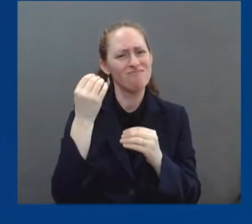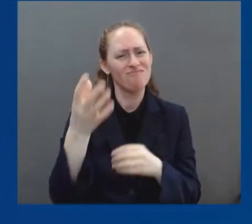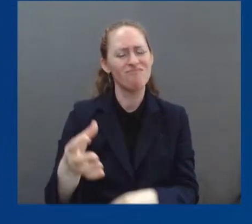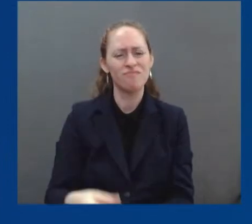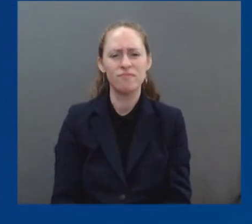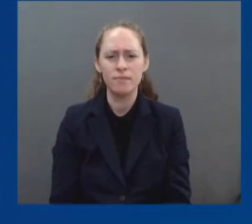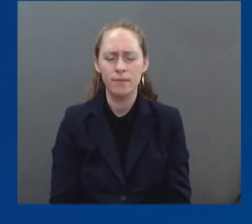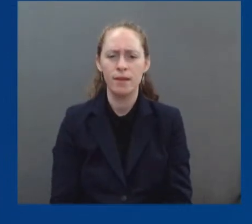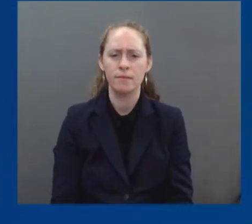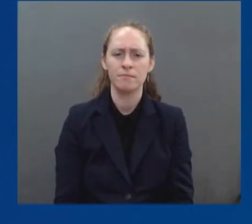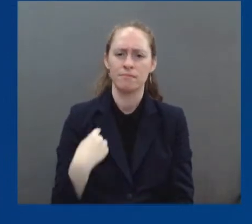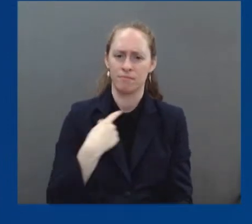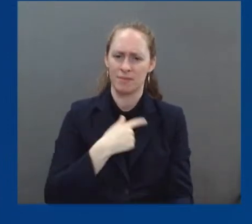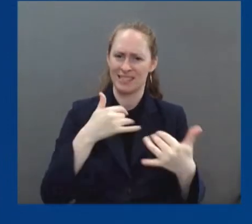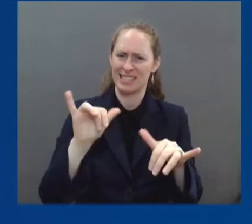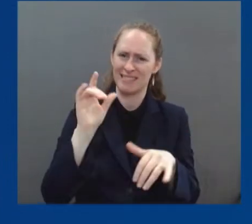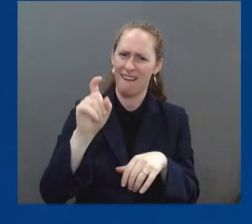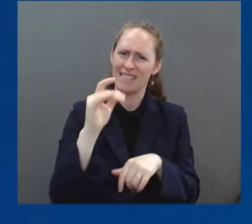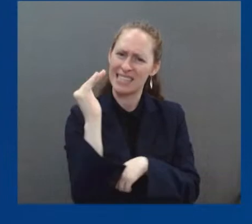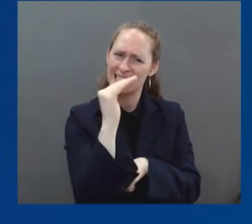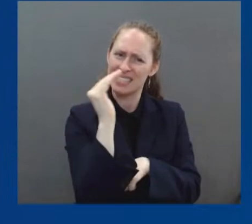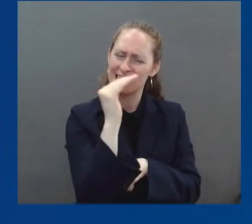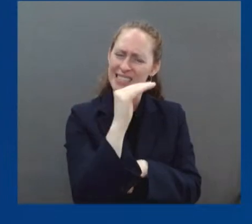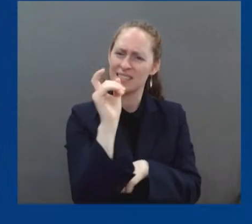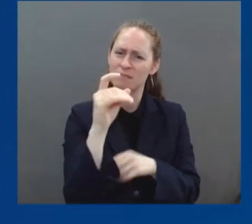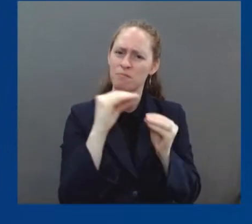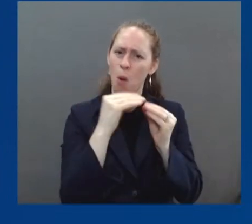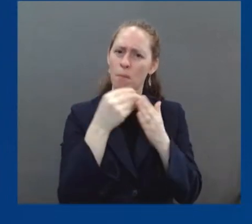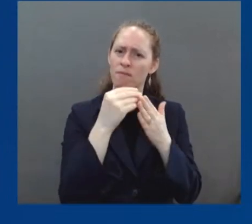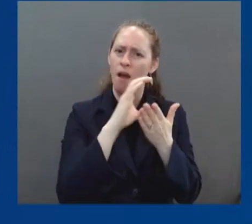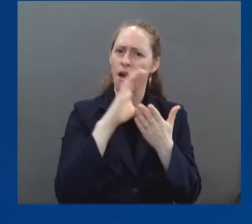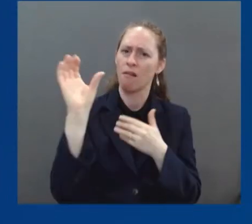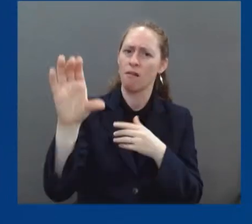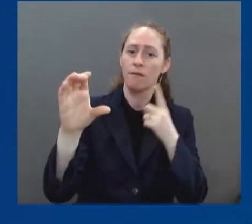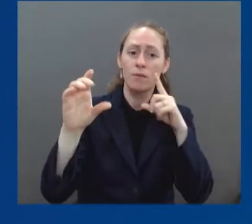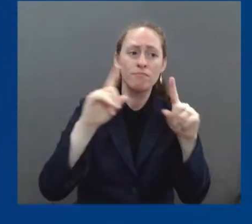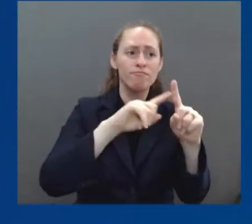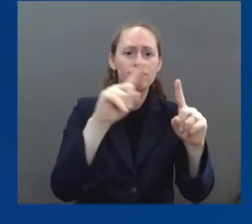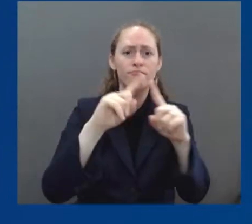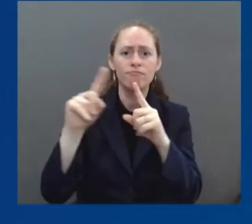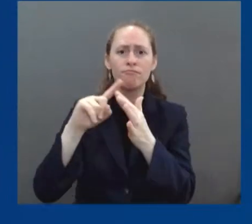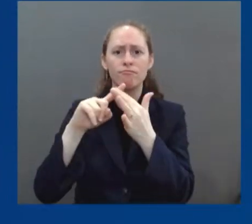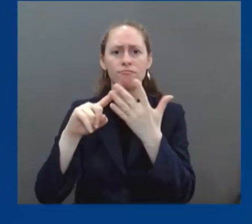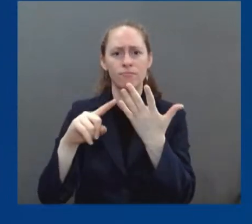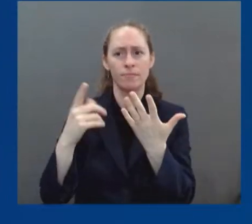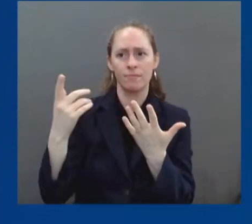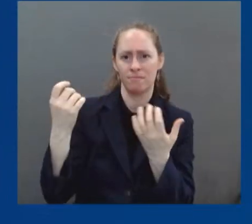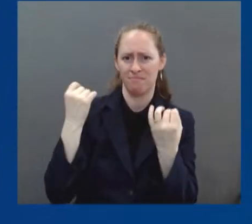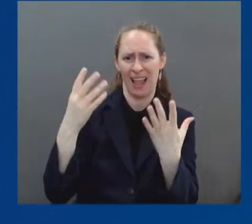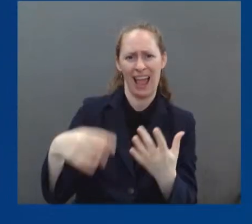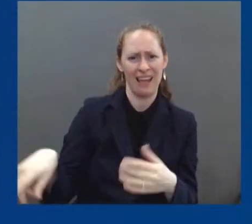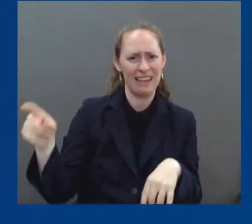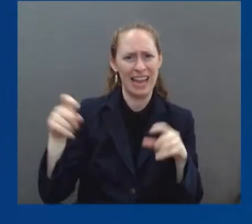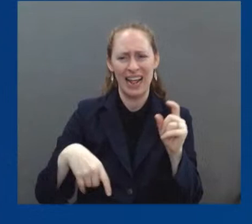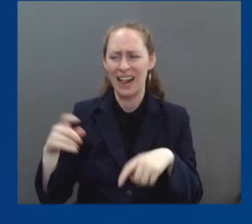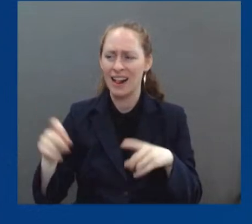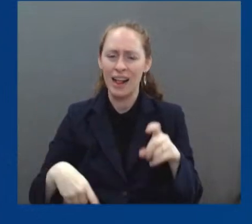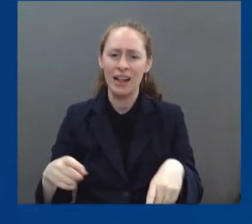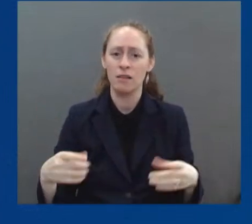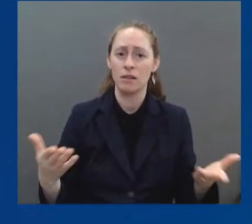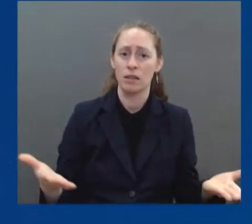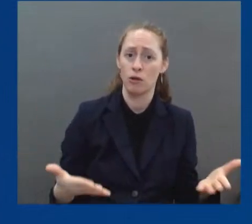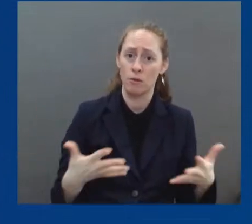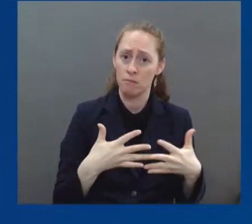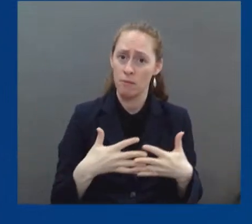our remaining domestic needs so that we're prepared for whatever comes. And importantly, to act with